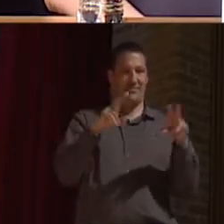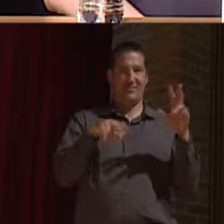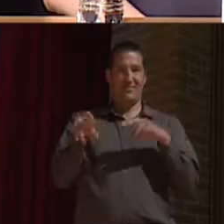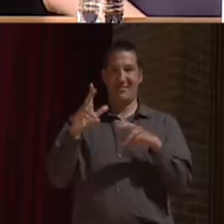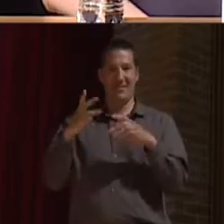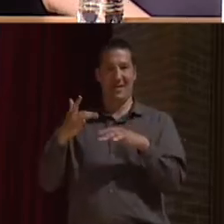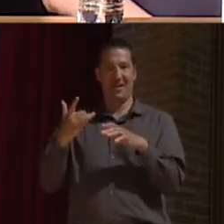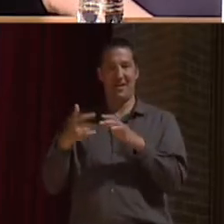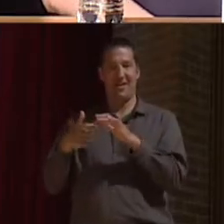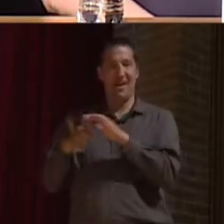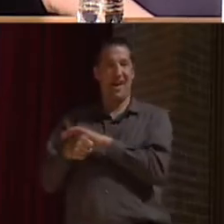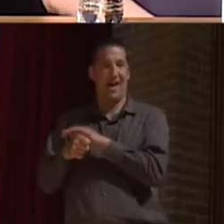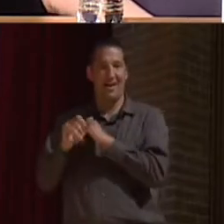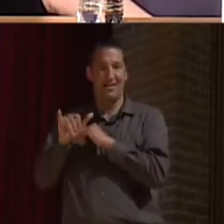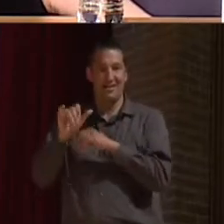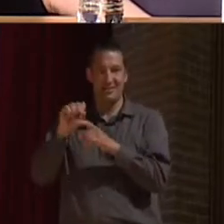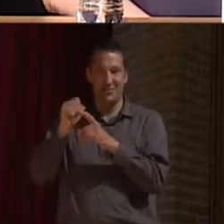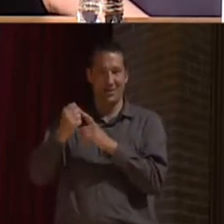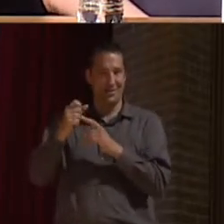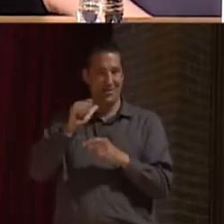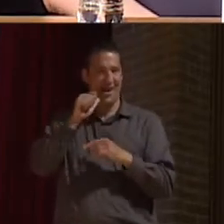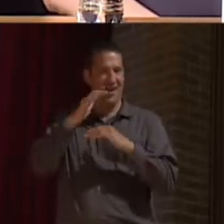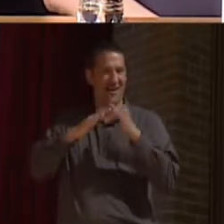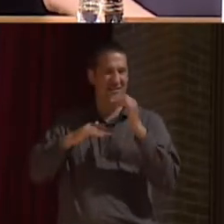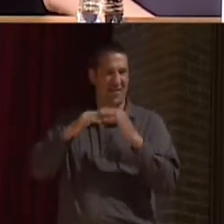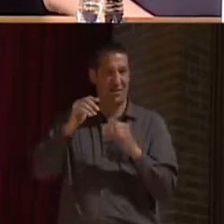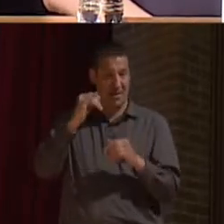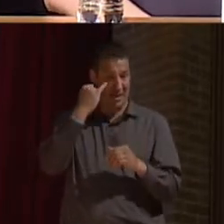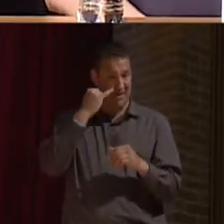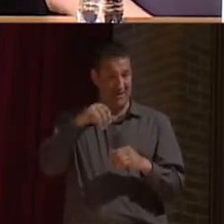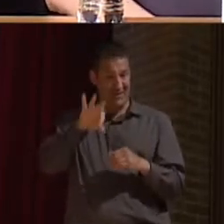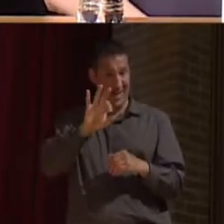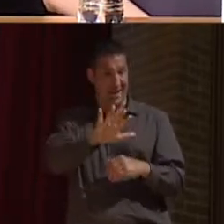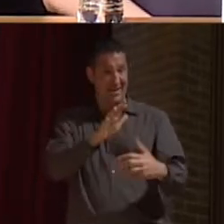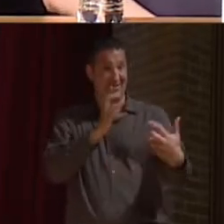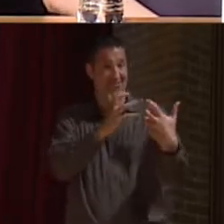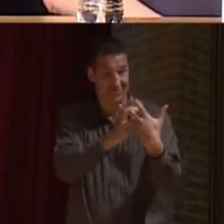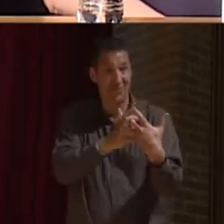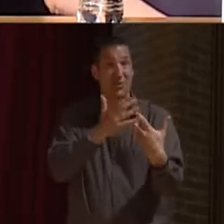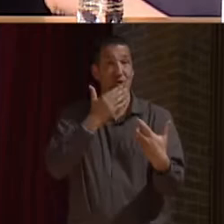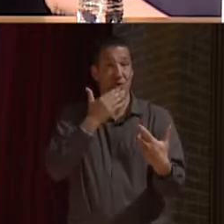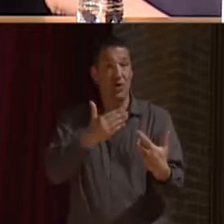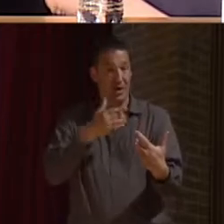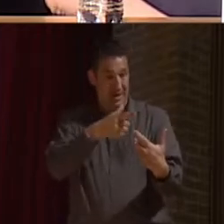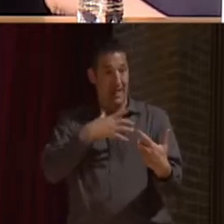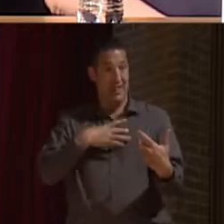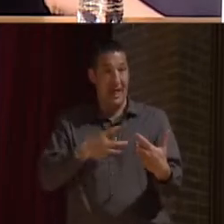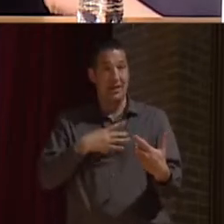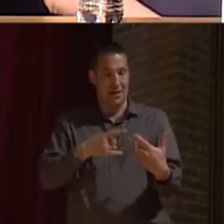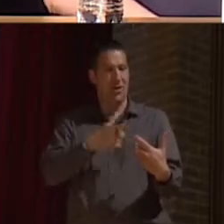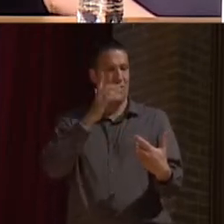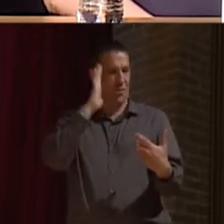situation. But I know if we line him up with his strengths, the things that he likes, he would